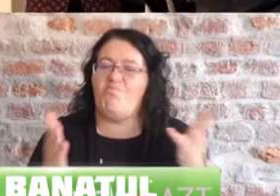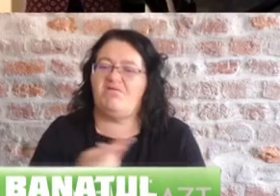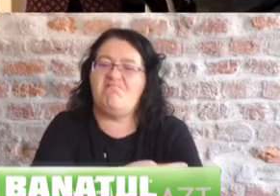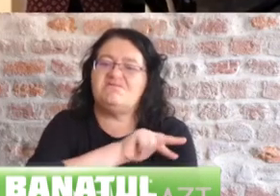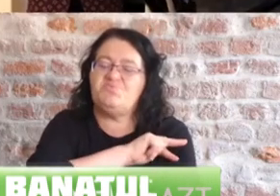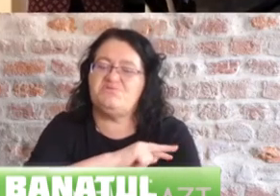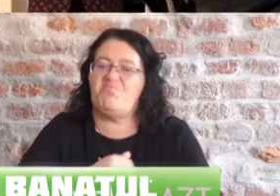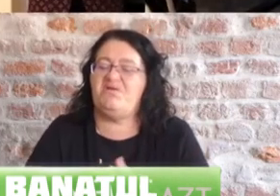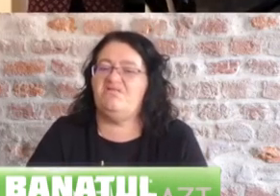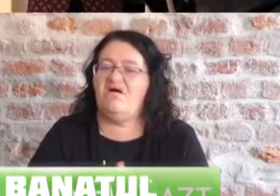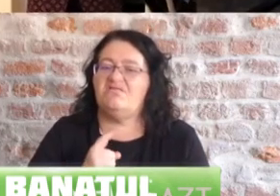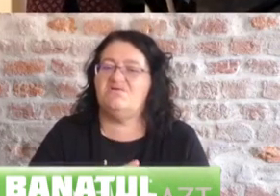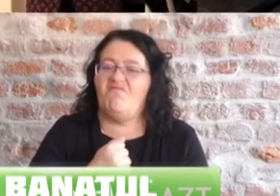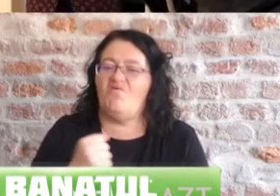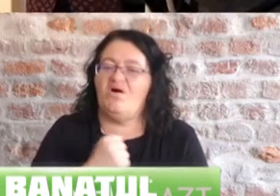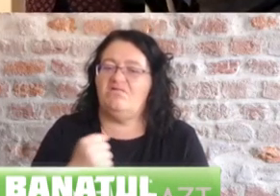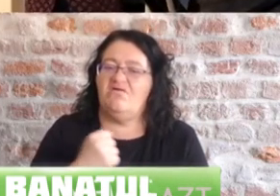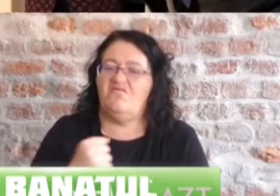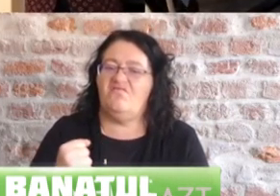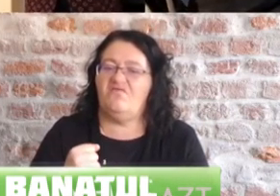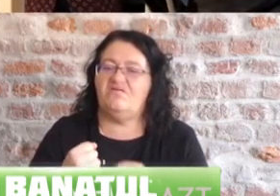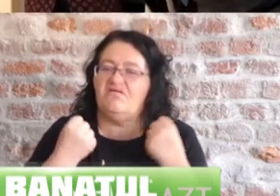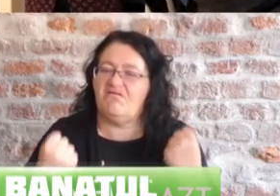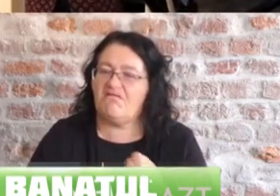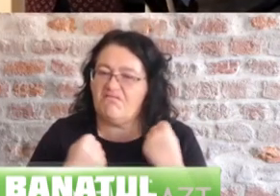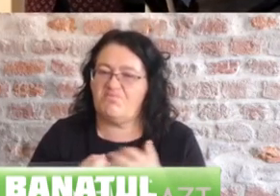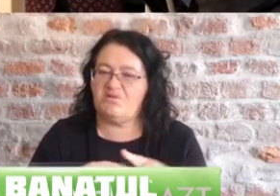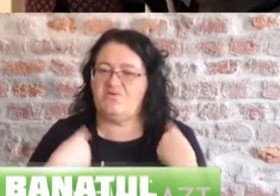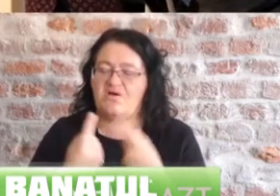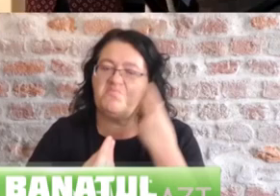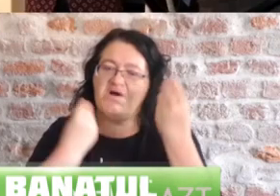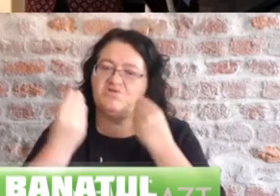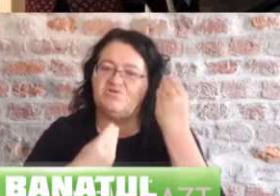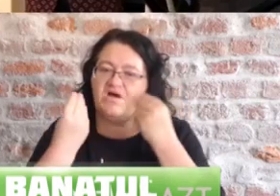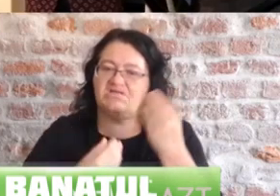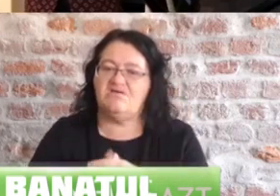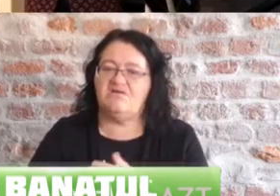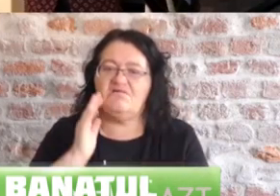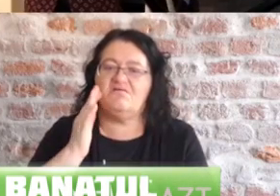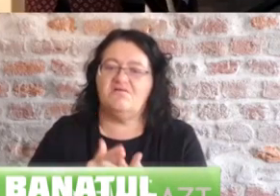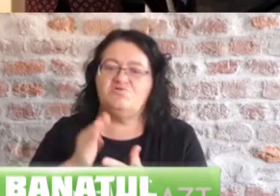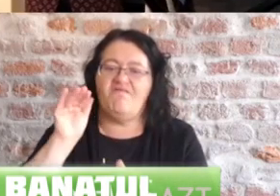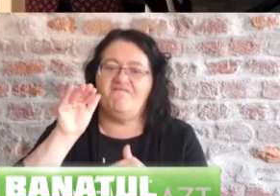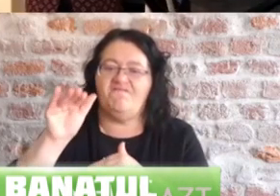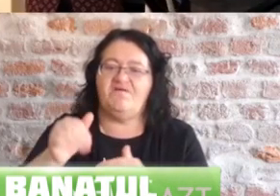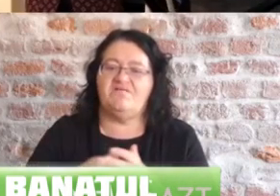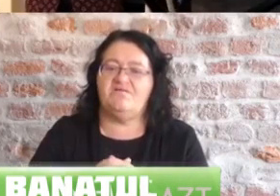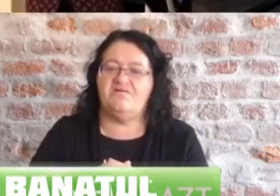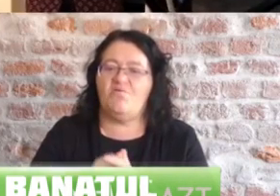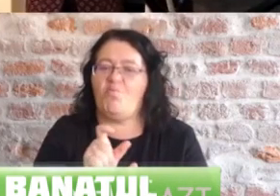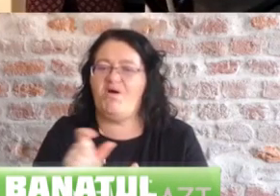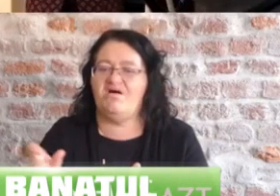responsibility. This was very, very important. Imagine you to judge the future of a